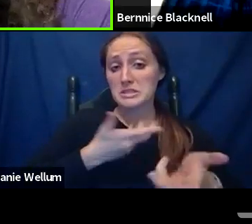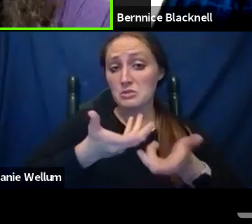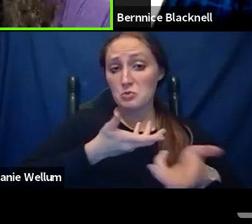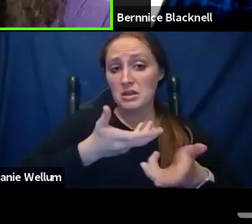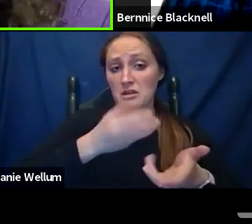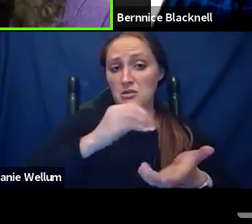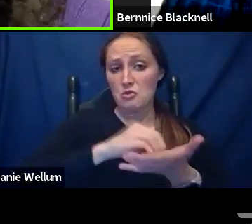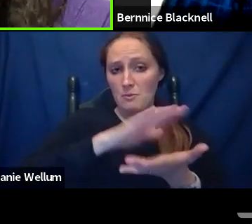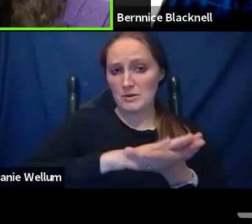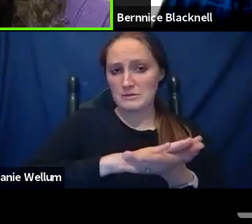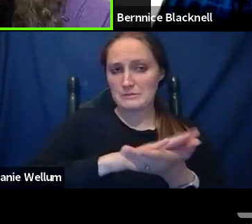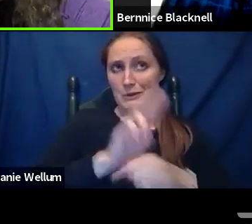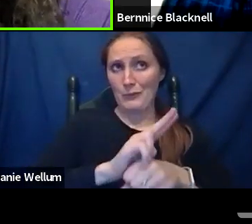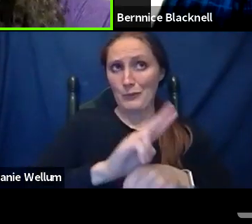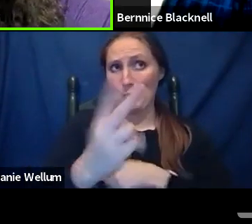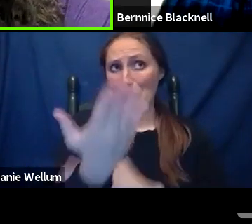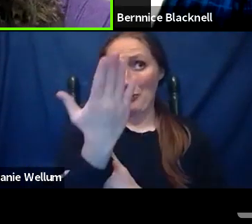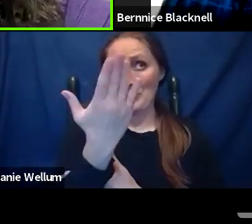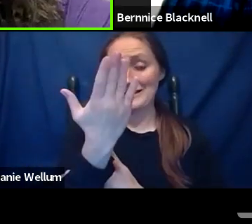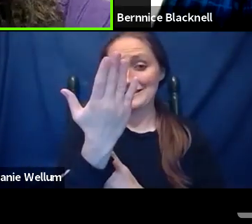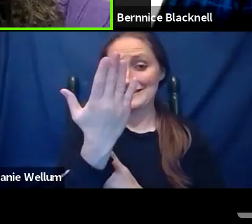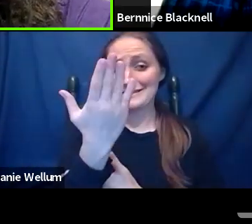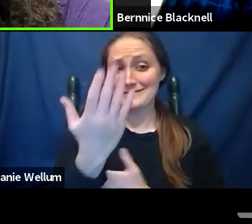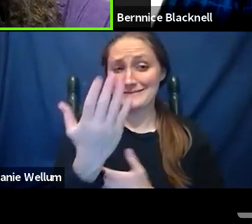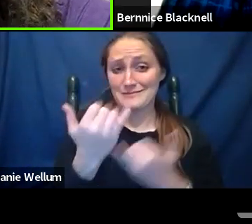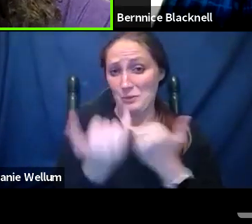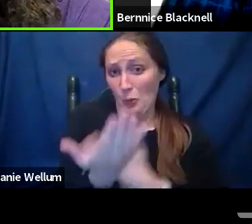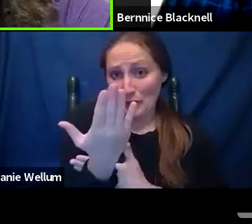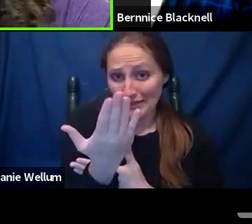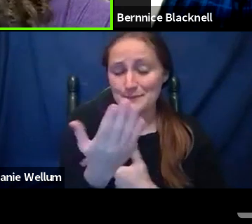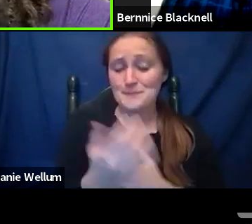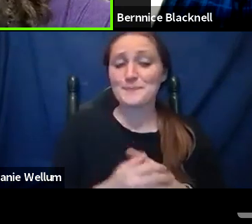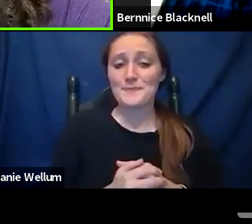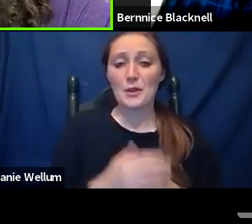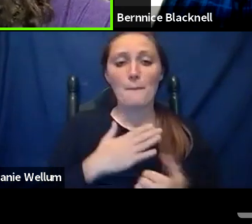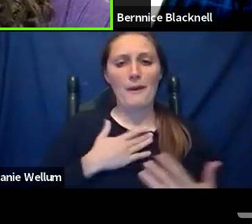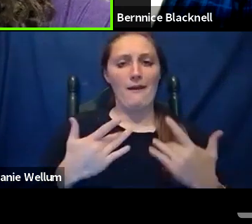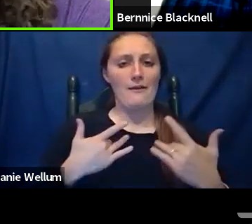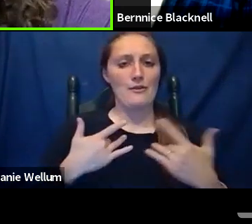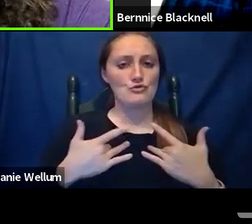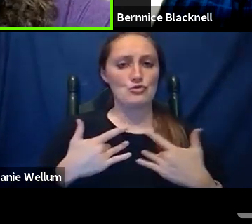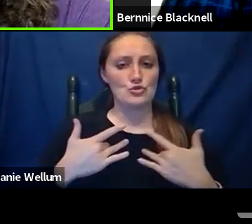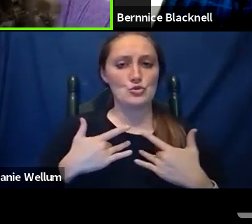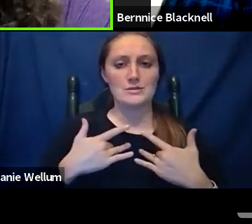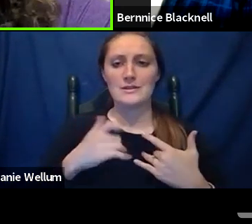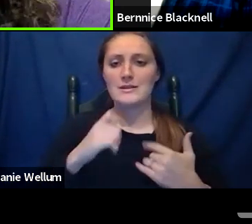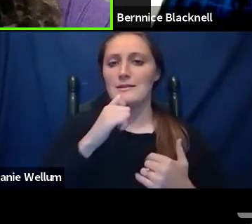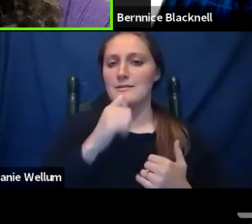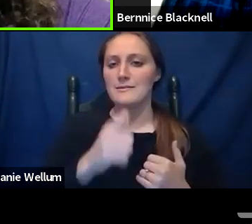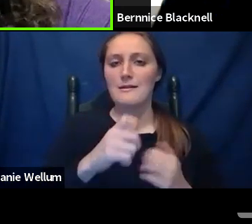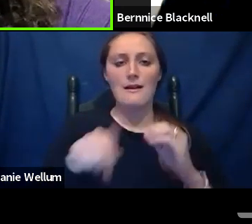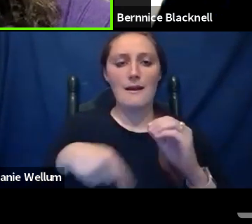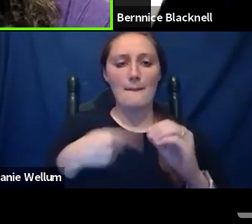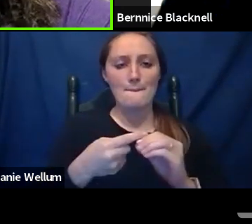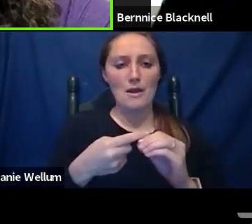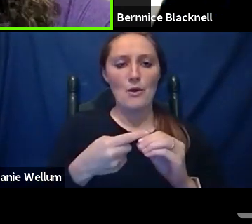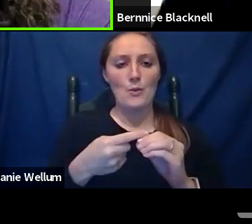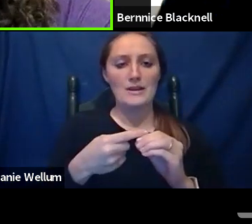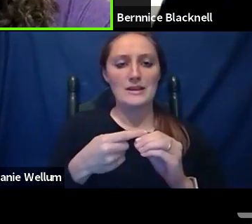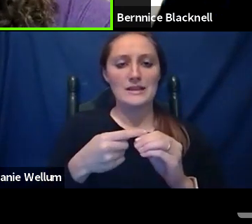about 2 a.m. this morning. So I think my concern here is not about us issuing budget